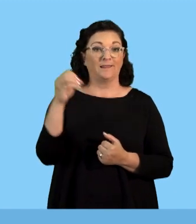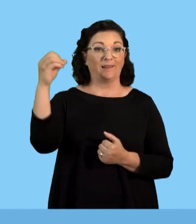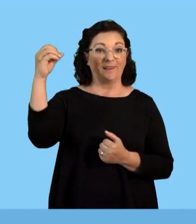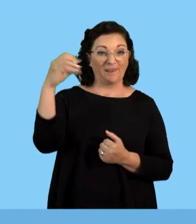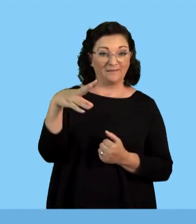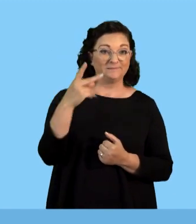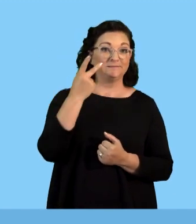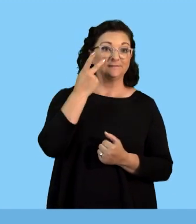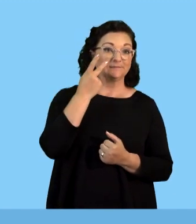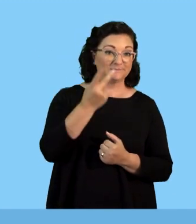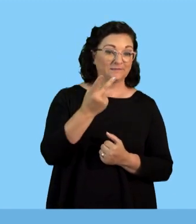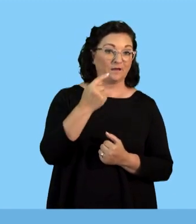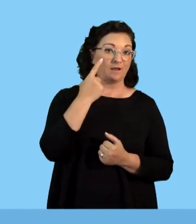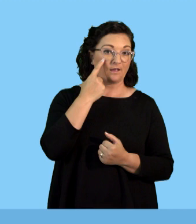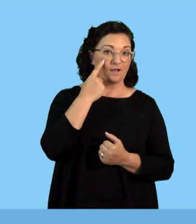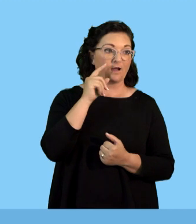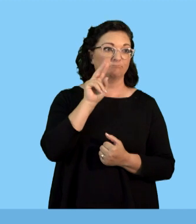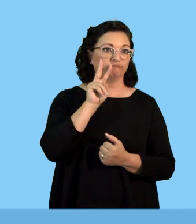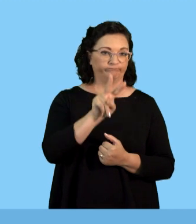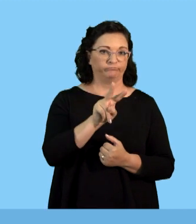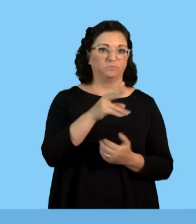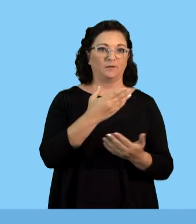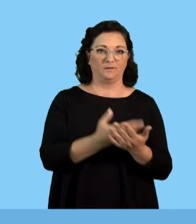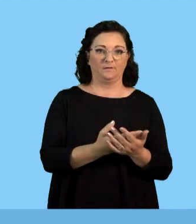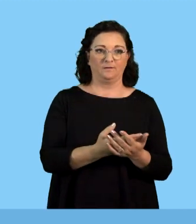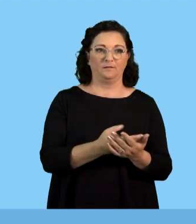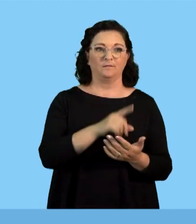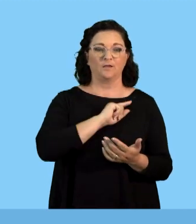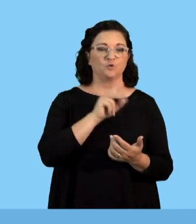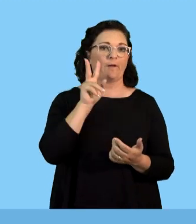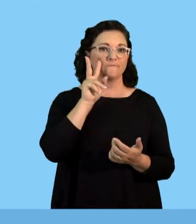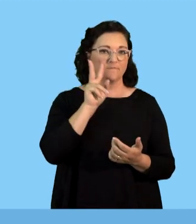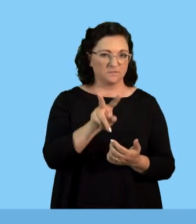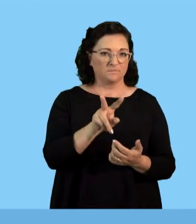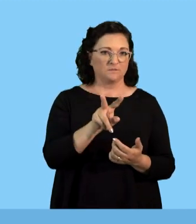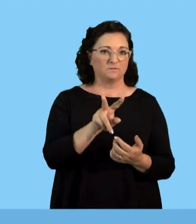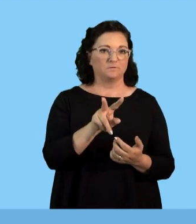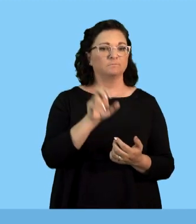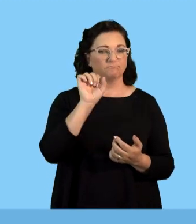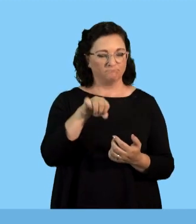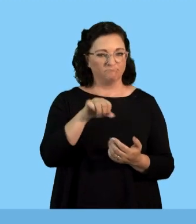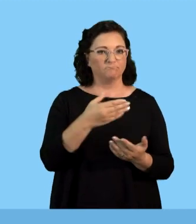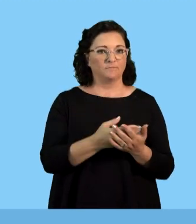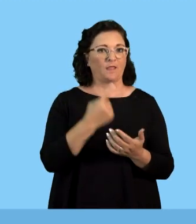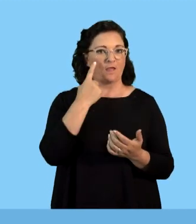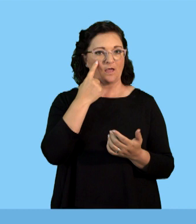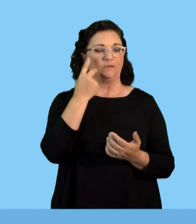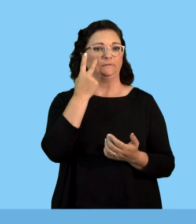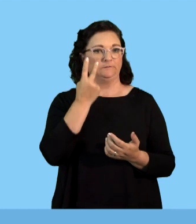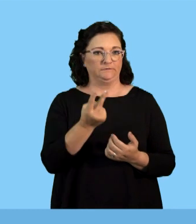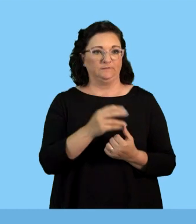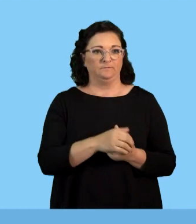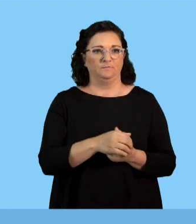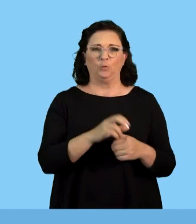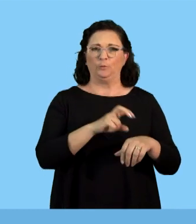is the light that we are able to see with our naked eye, hence visible. We are able to see it without our naked